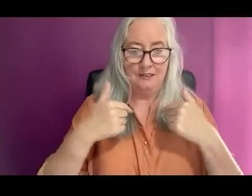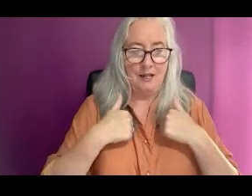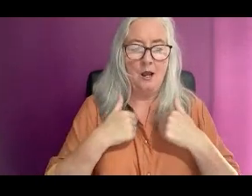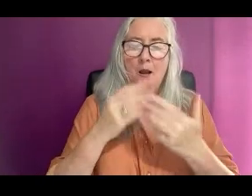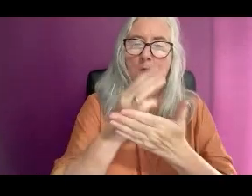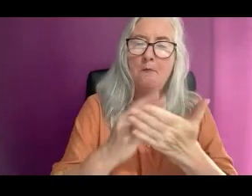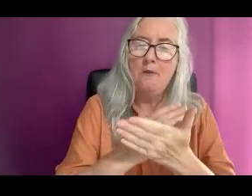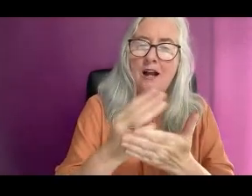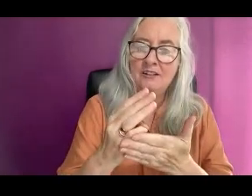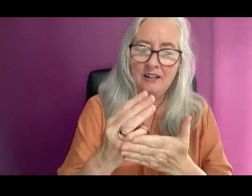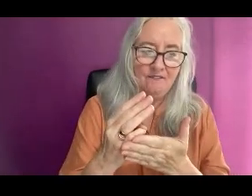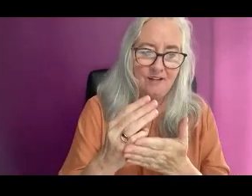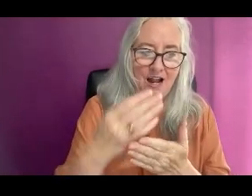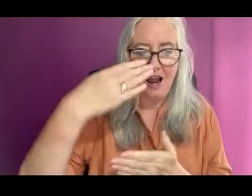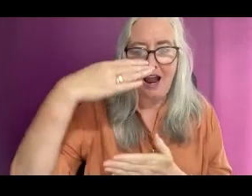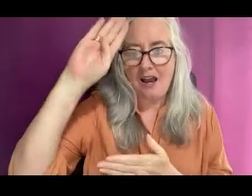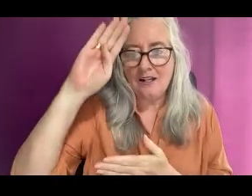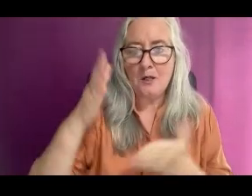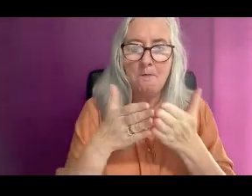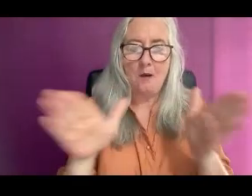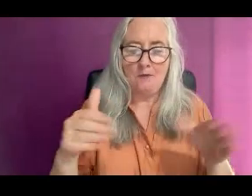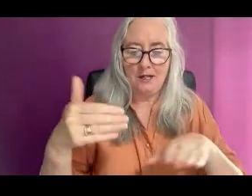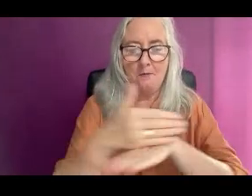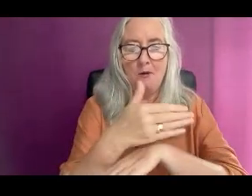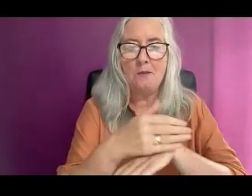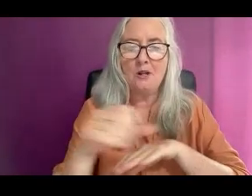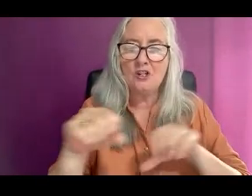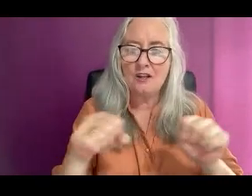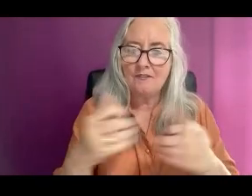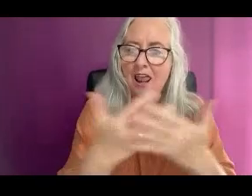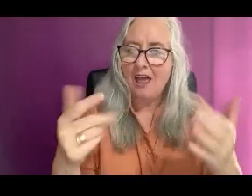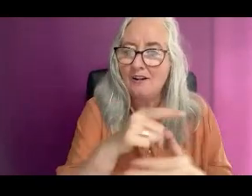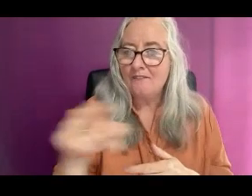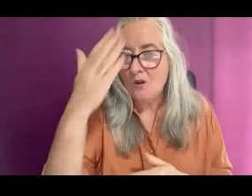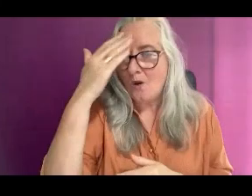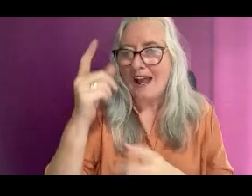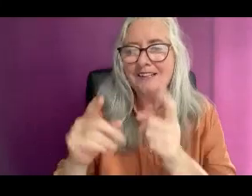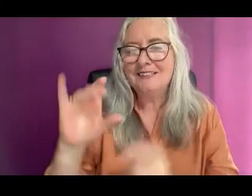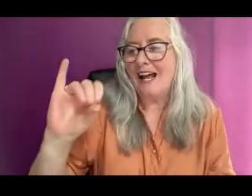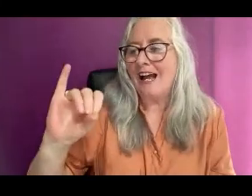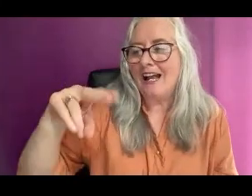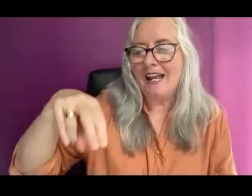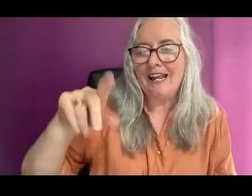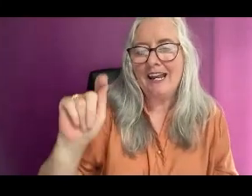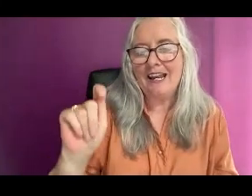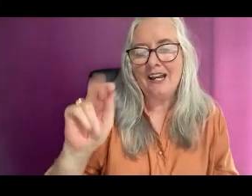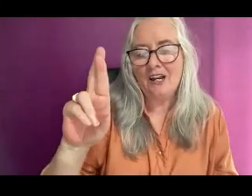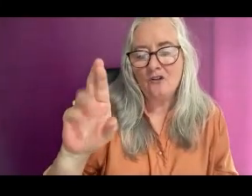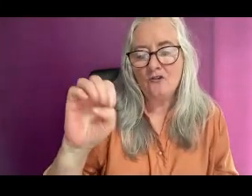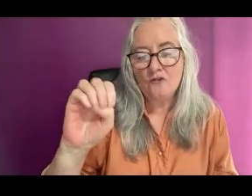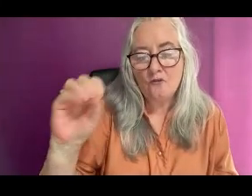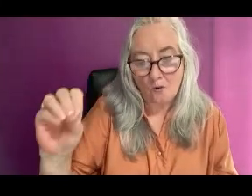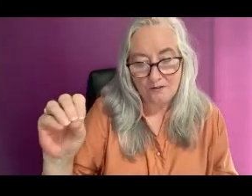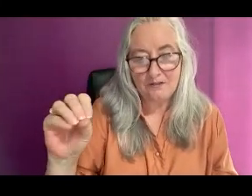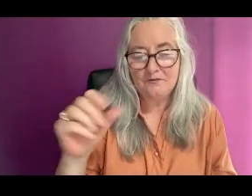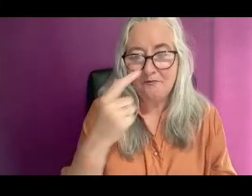of kind of Ireland's public employment service. So a lot of you know it as Intro. And it's basically the